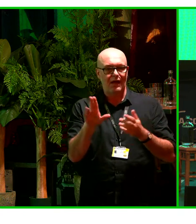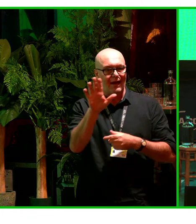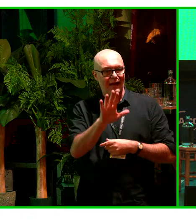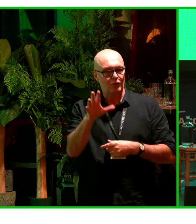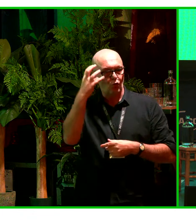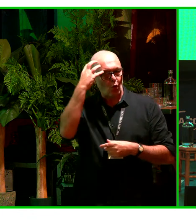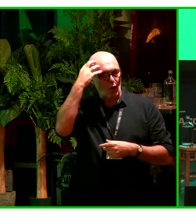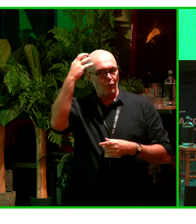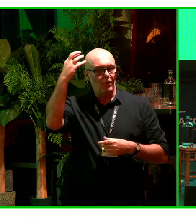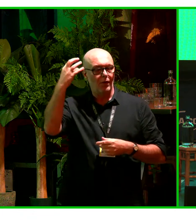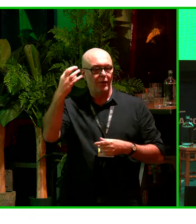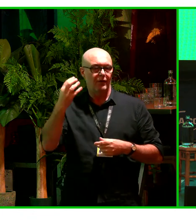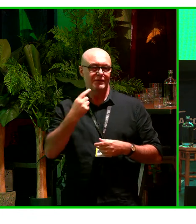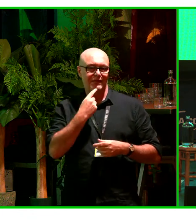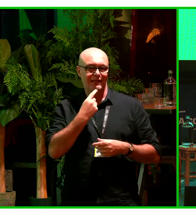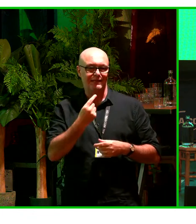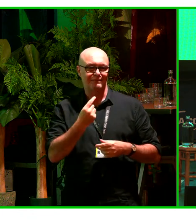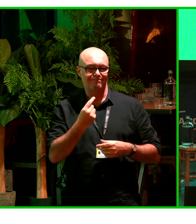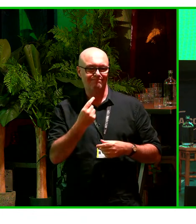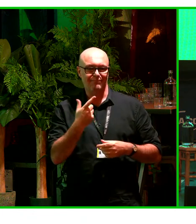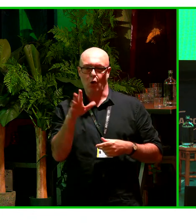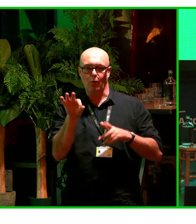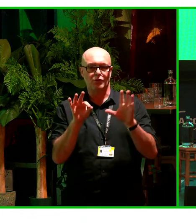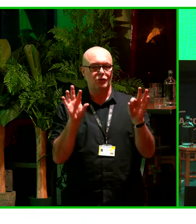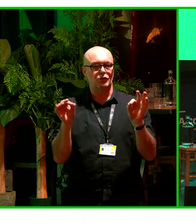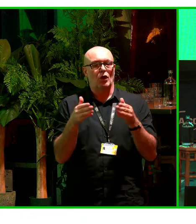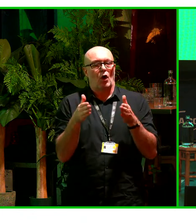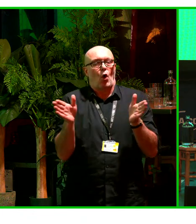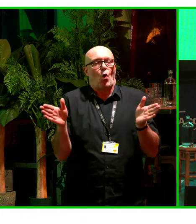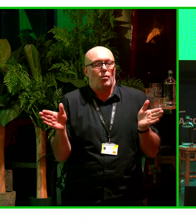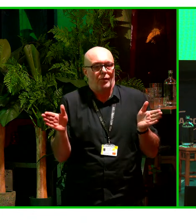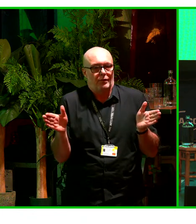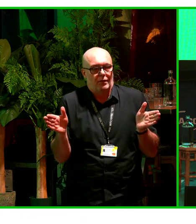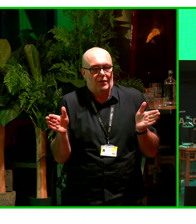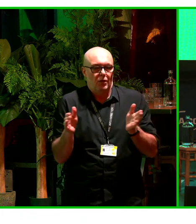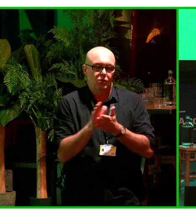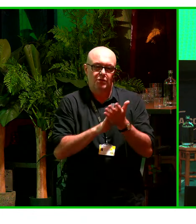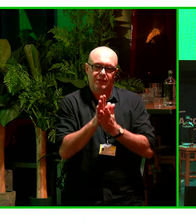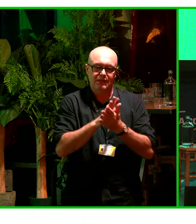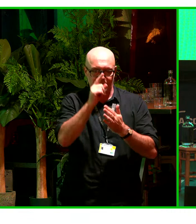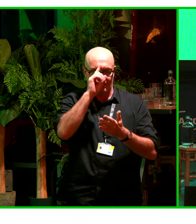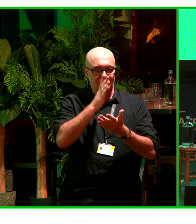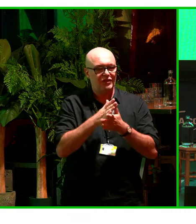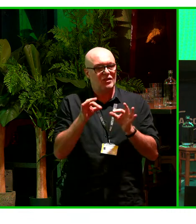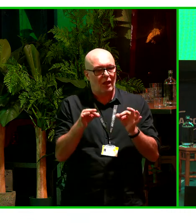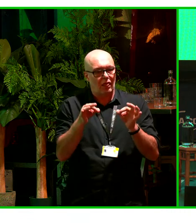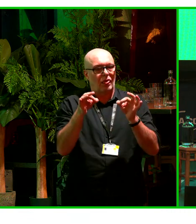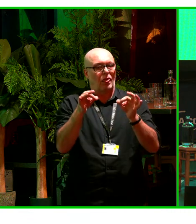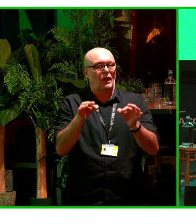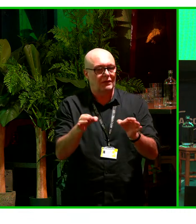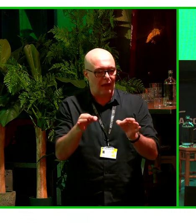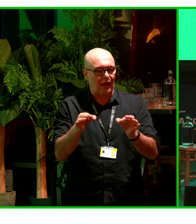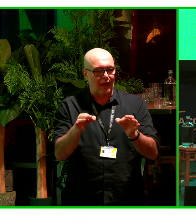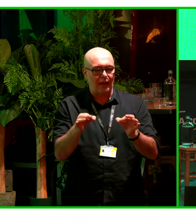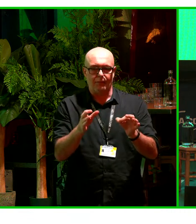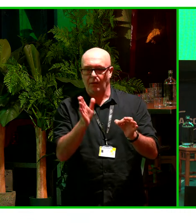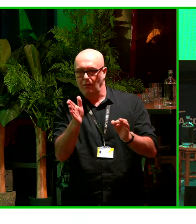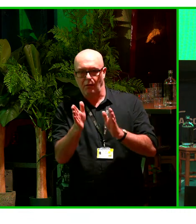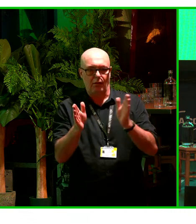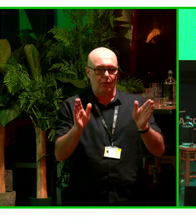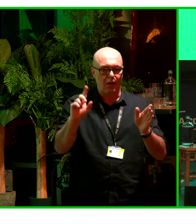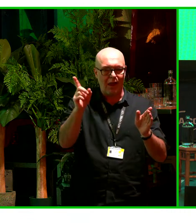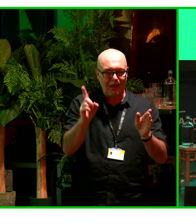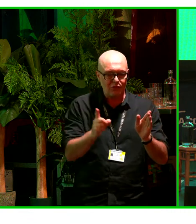government have kept their options open at the moment and actually delayed decisions around hydrogen heating for homes